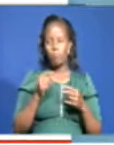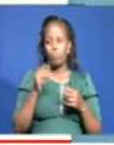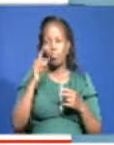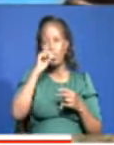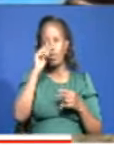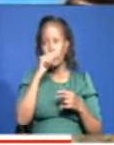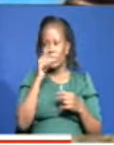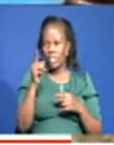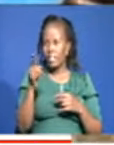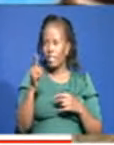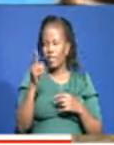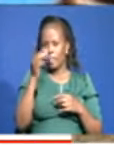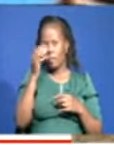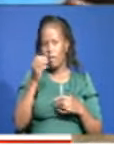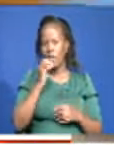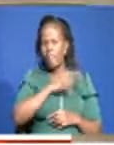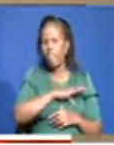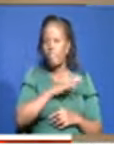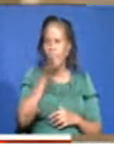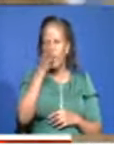kudanganya watu.